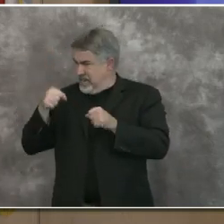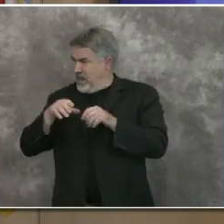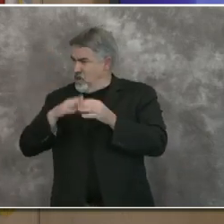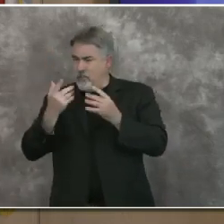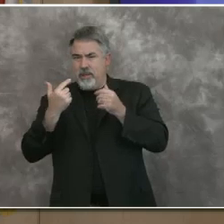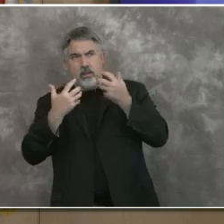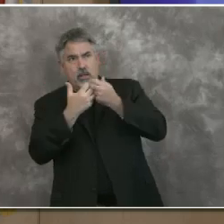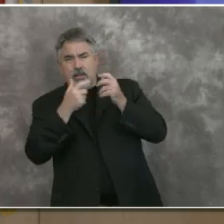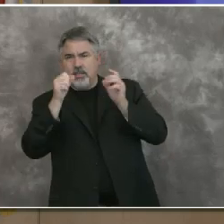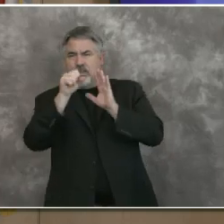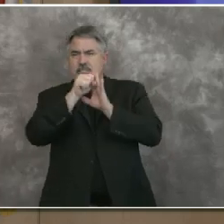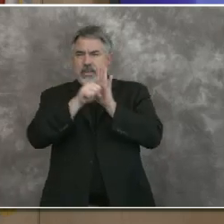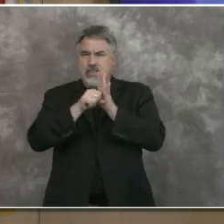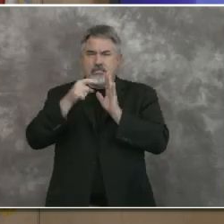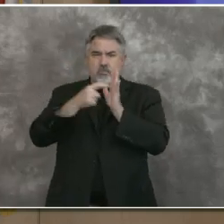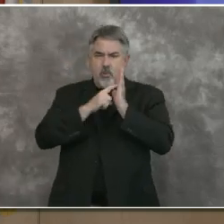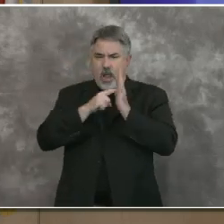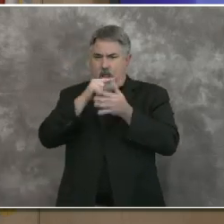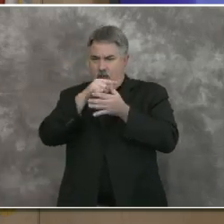safe manner.